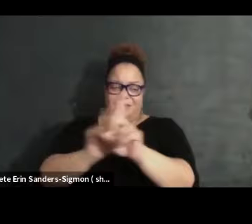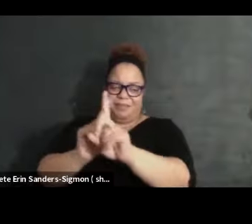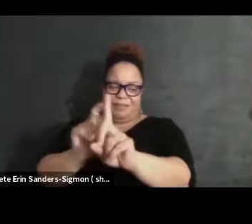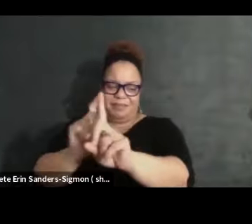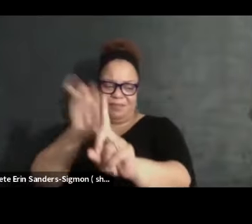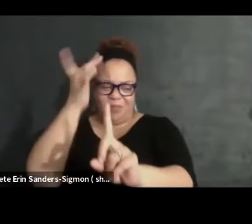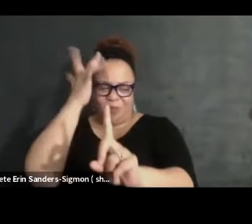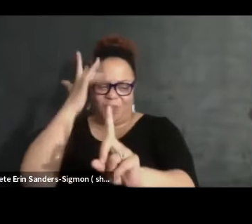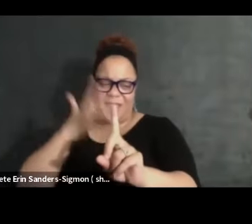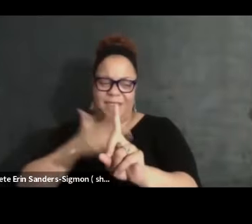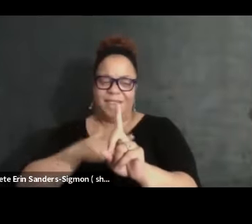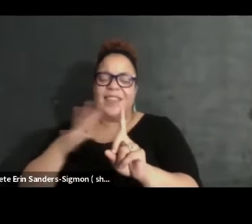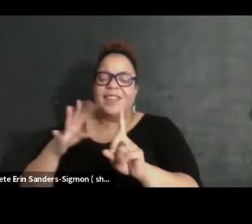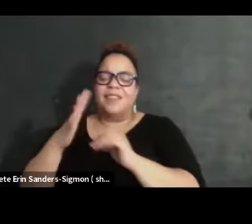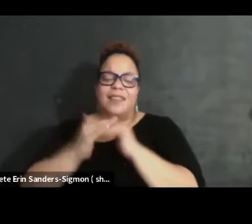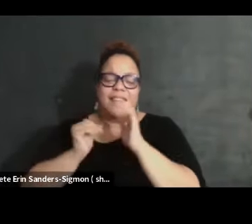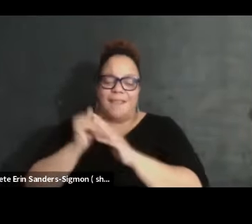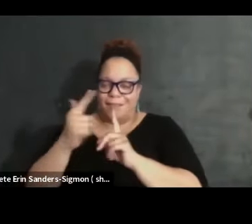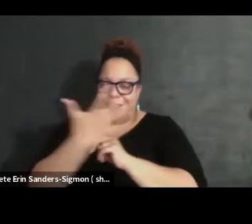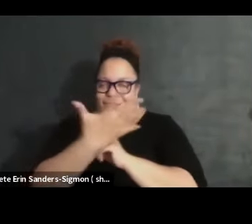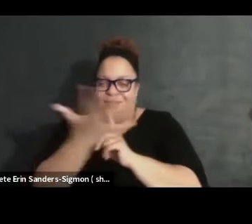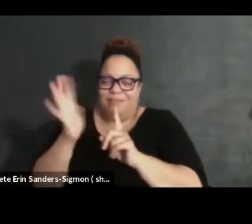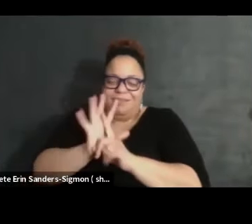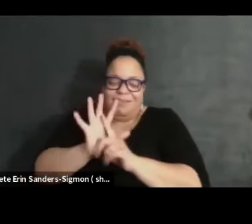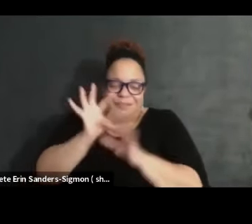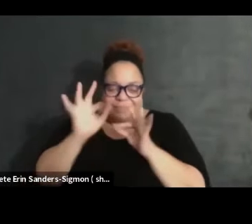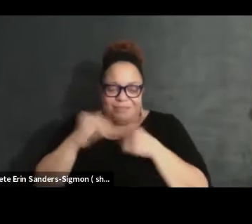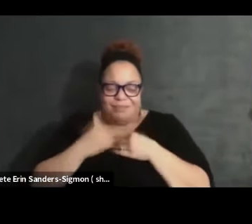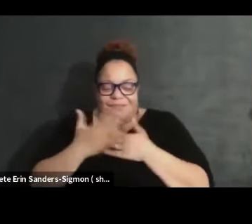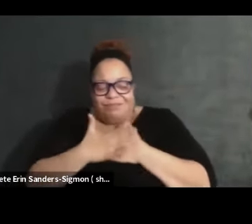treat her like armor.